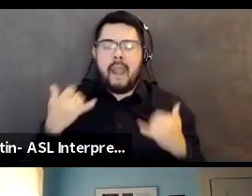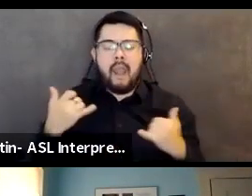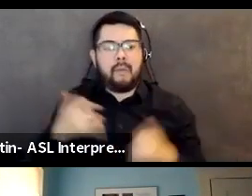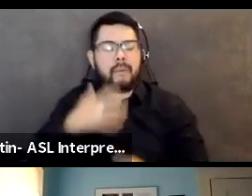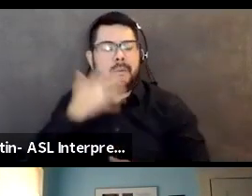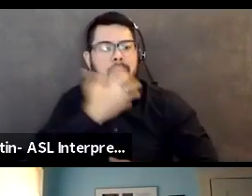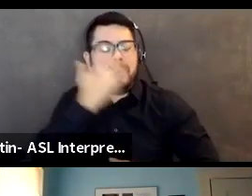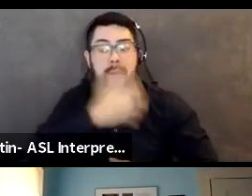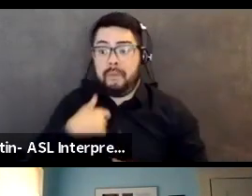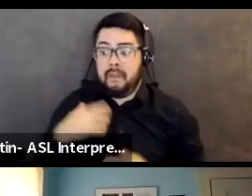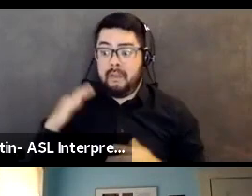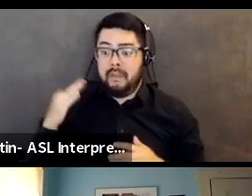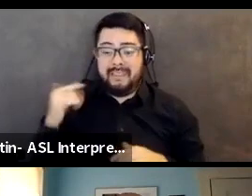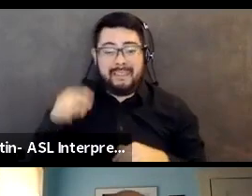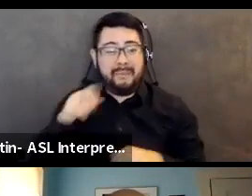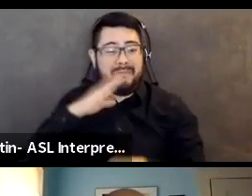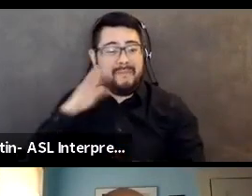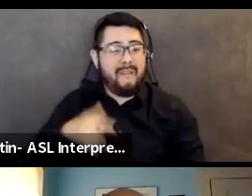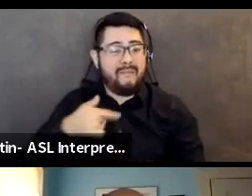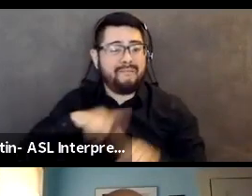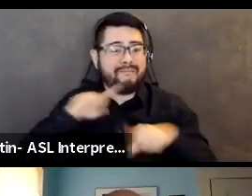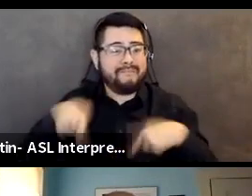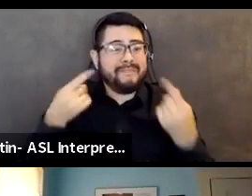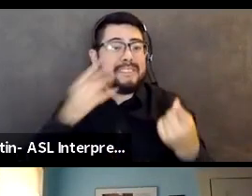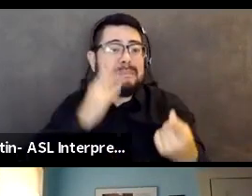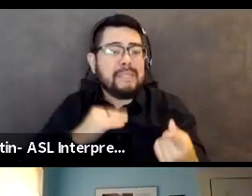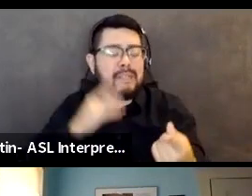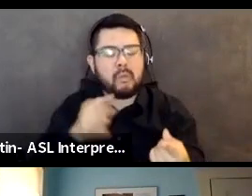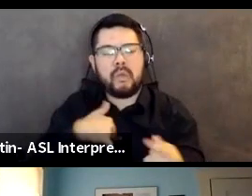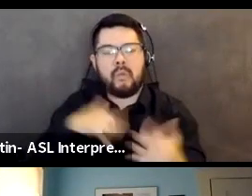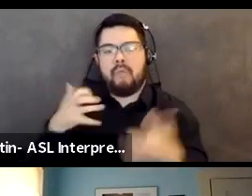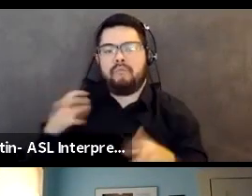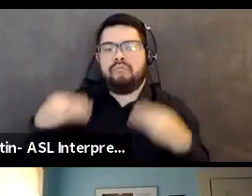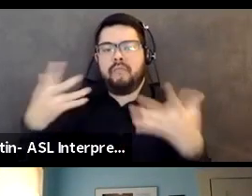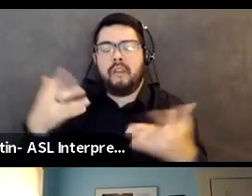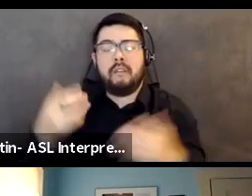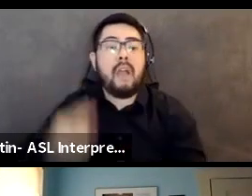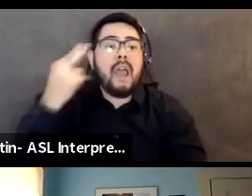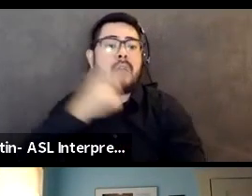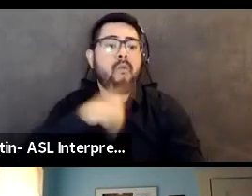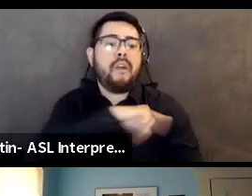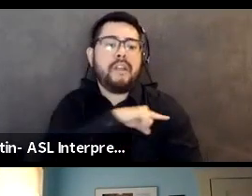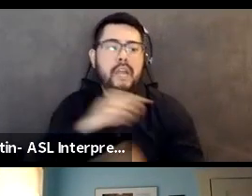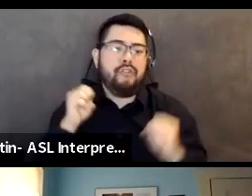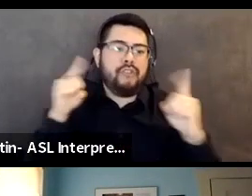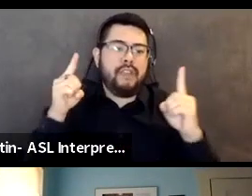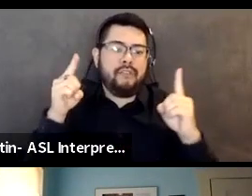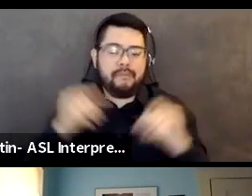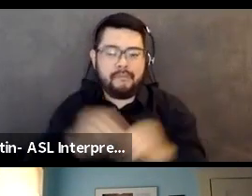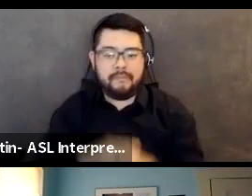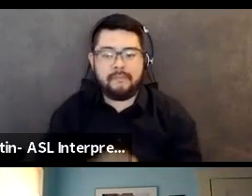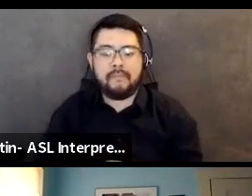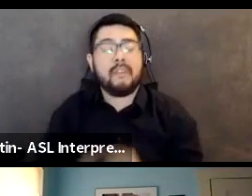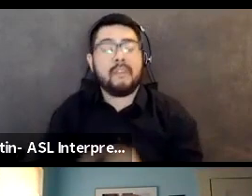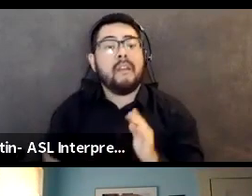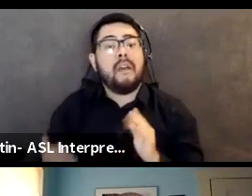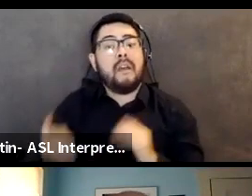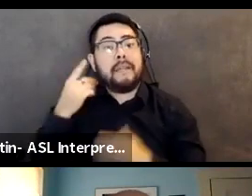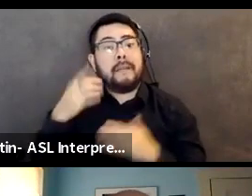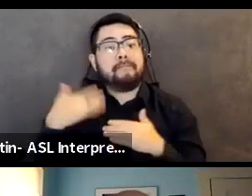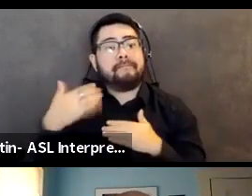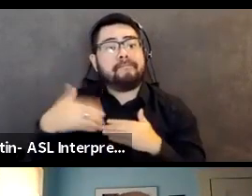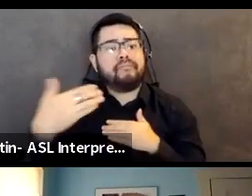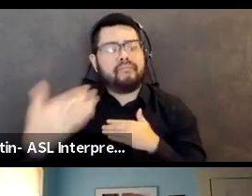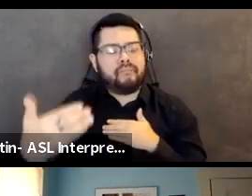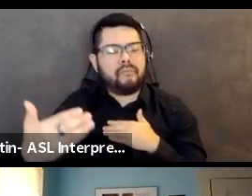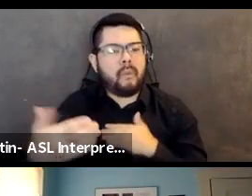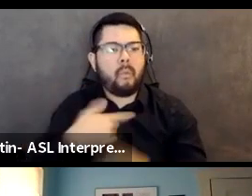times our commitment to providing students with a high quality education remains unchanged in the days ahead uh we know